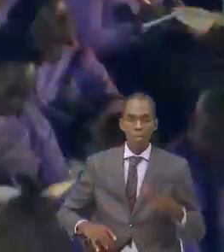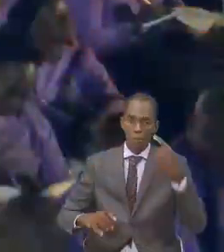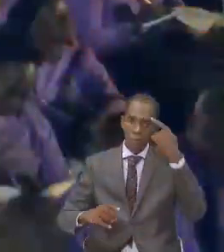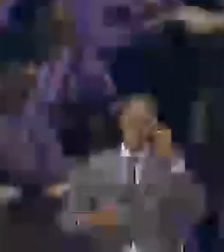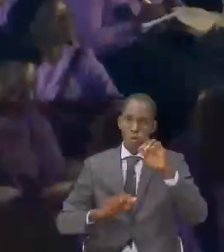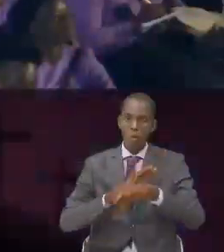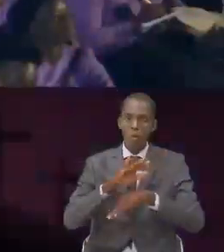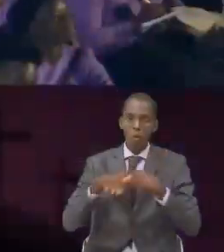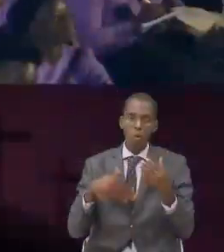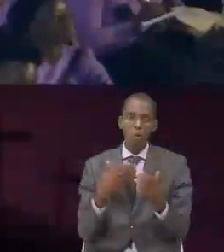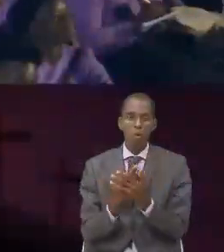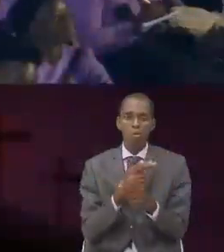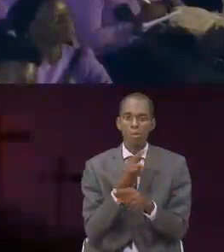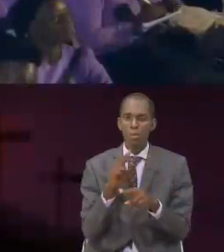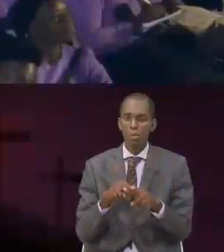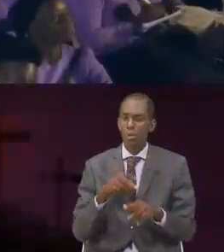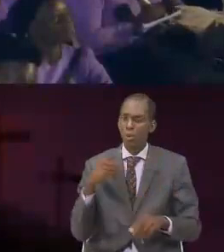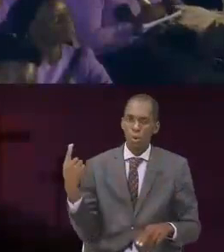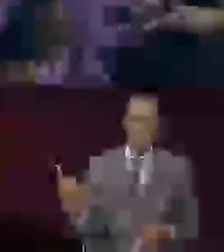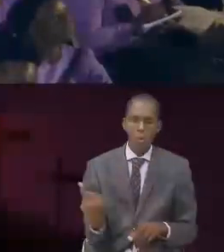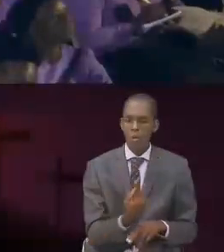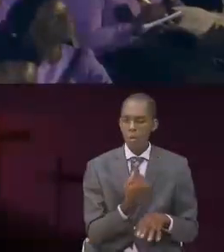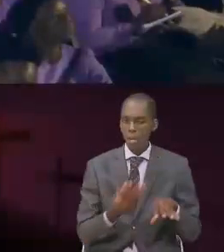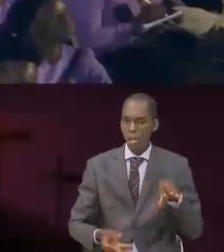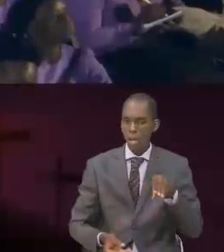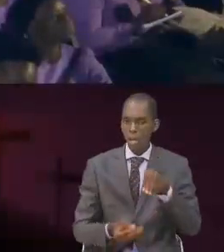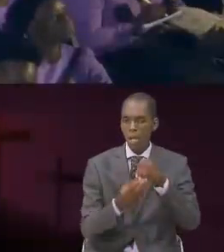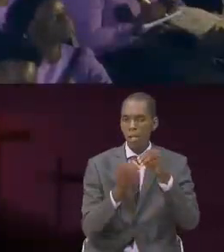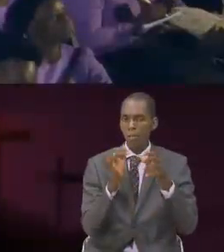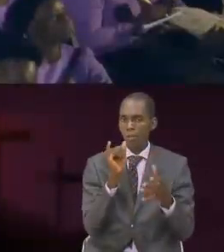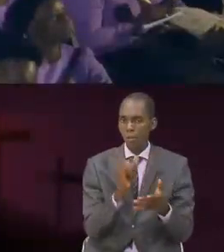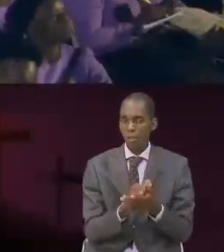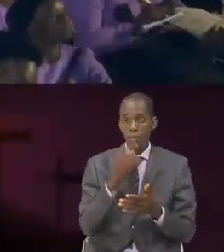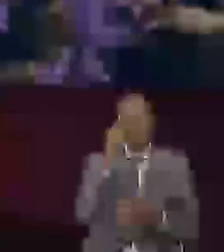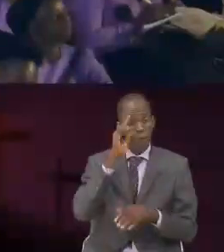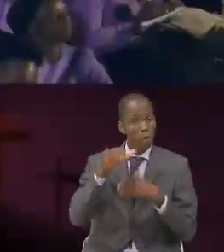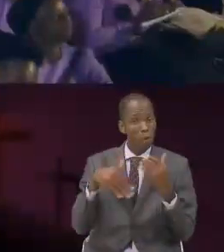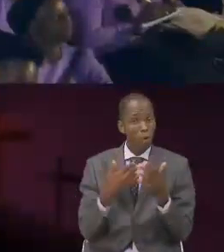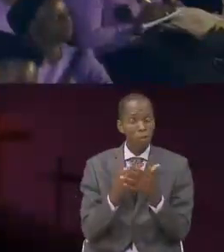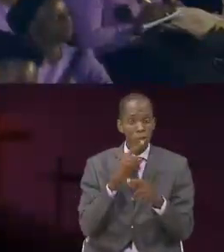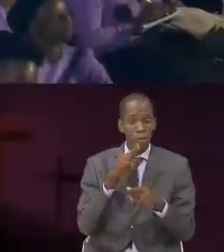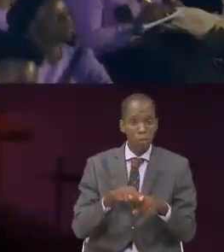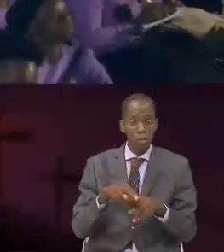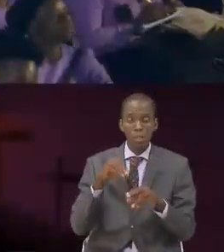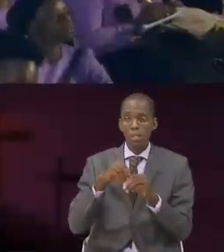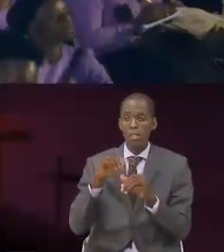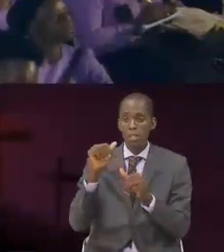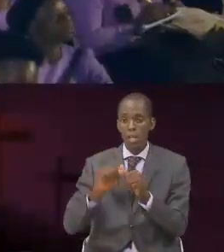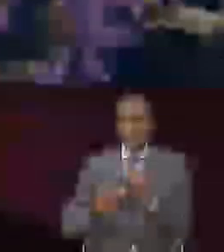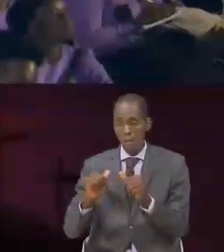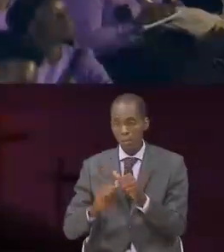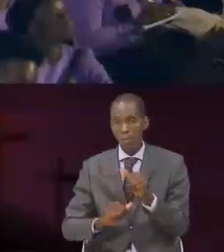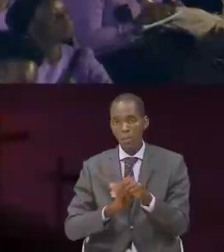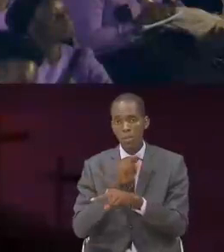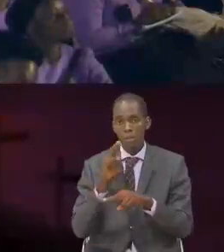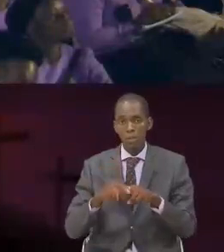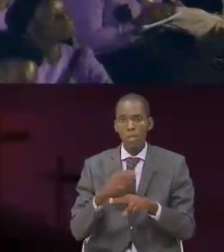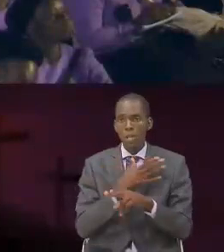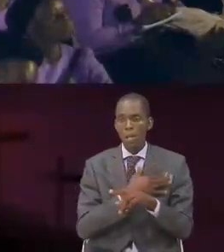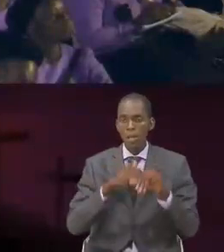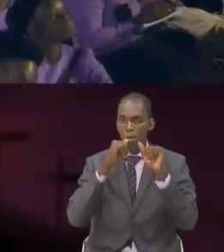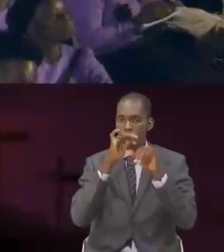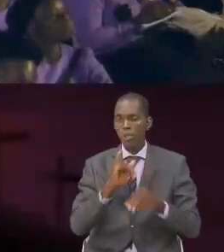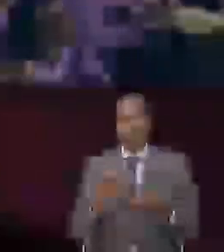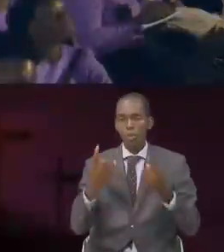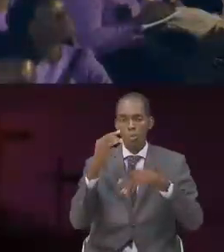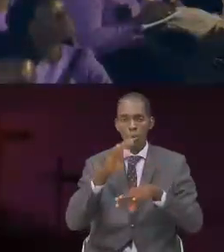saving health by Christ for all nations. Always add that, for all nations and everyone in